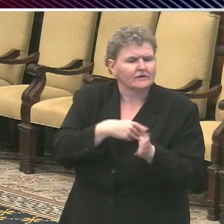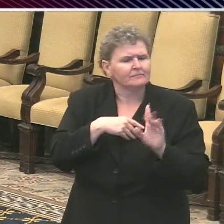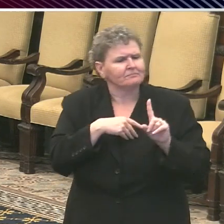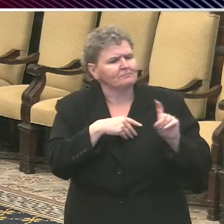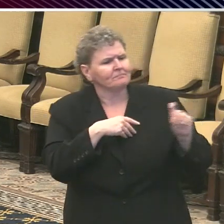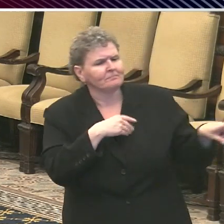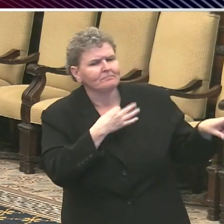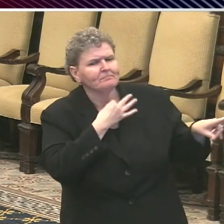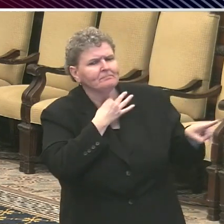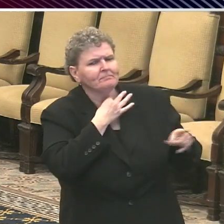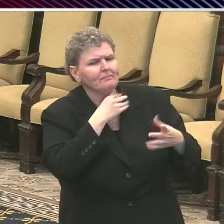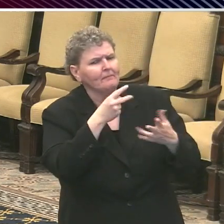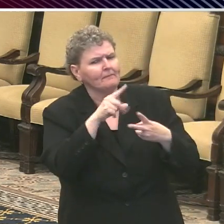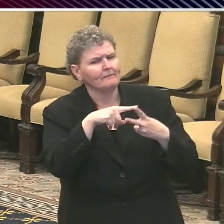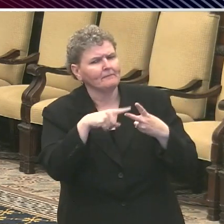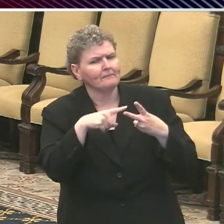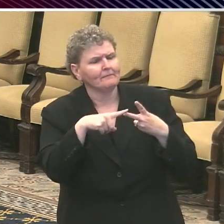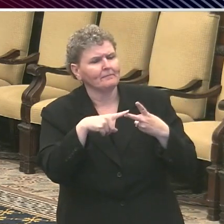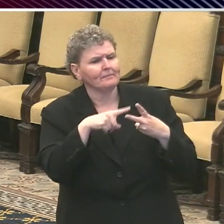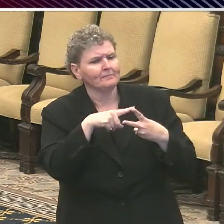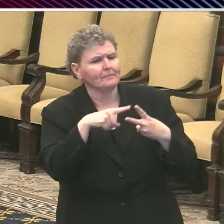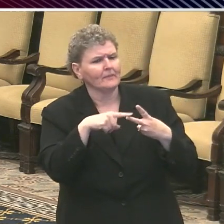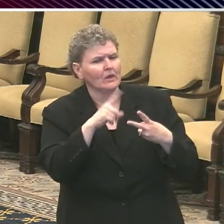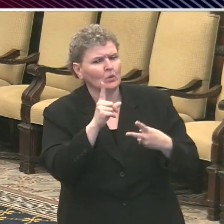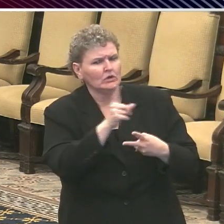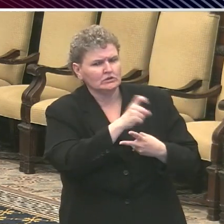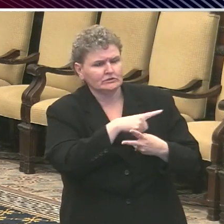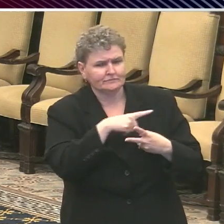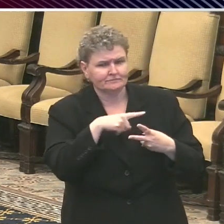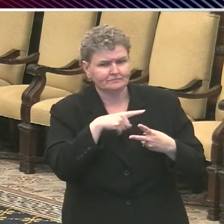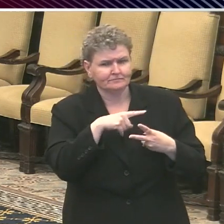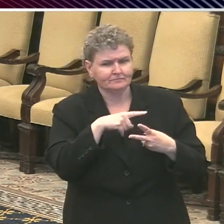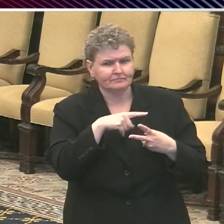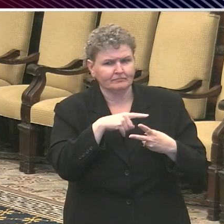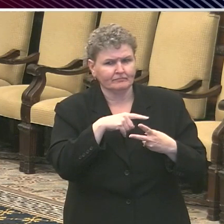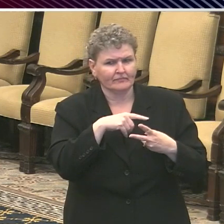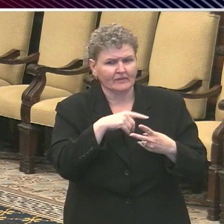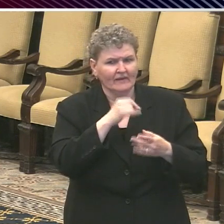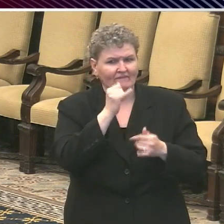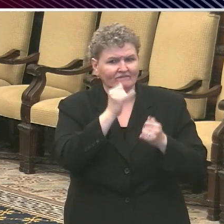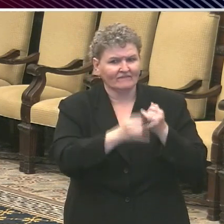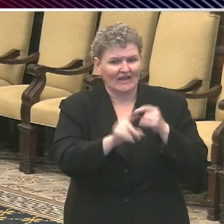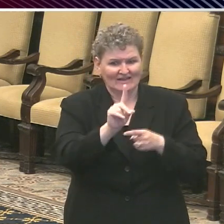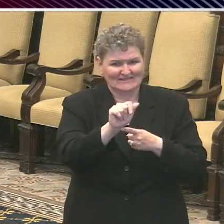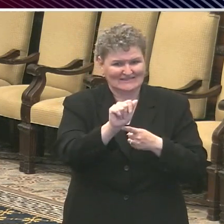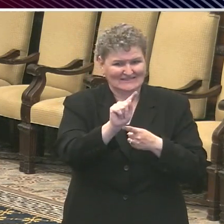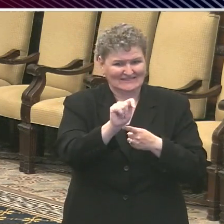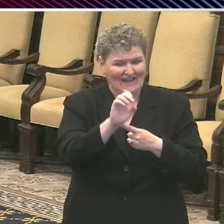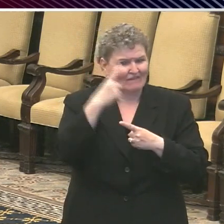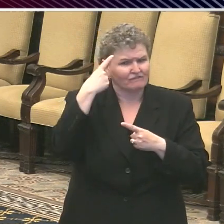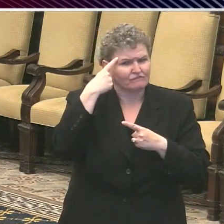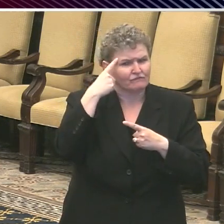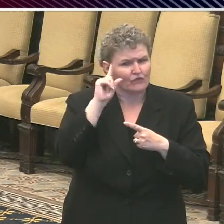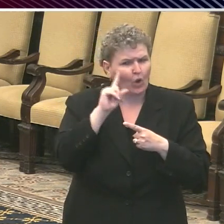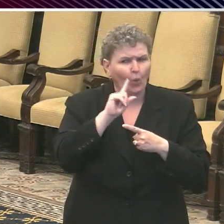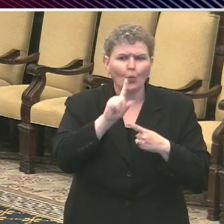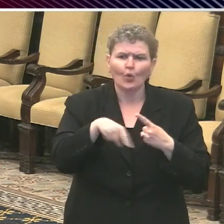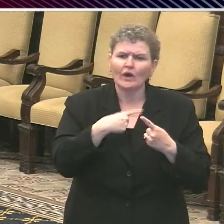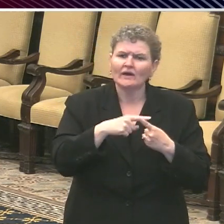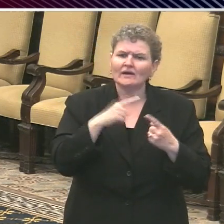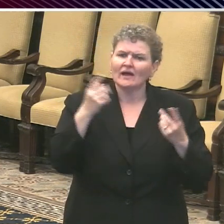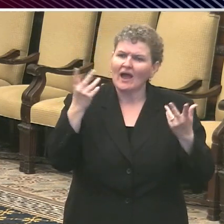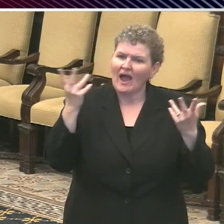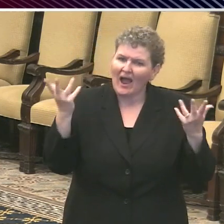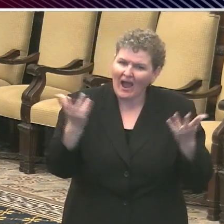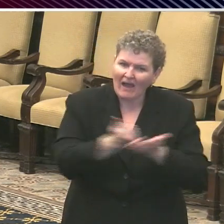two things. Number one, what is the final date for when everything